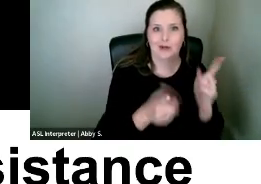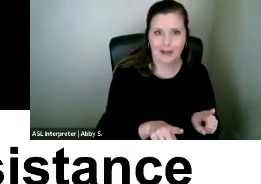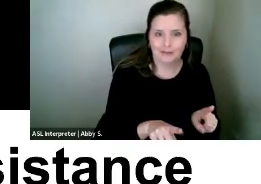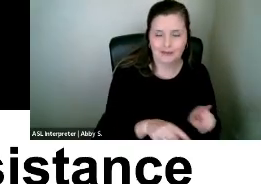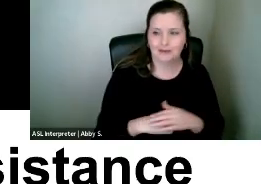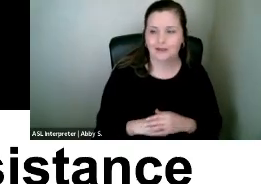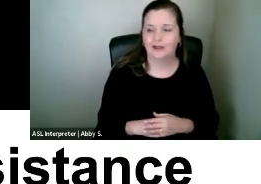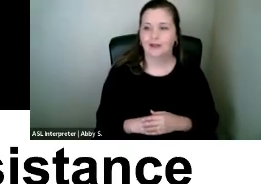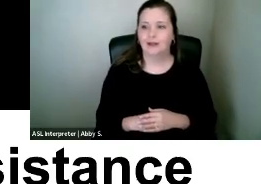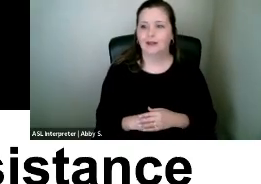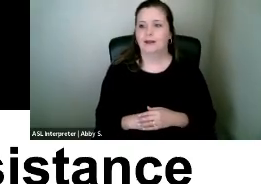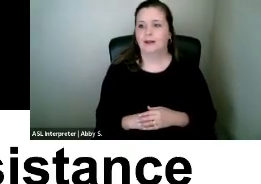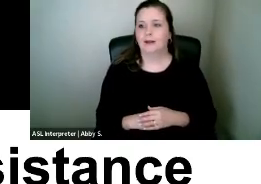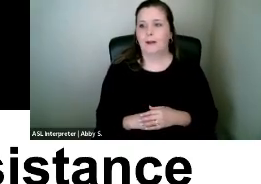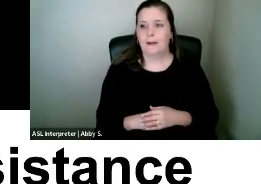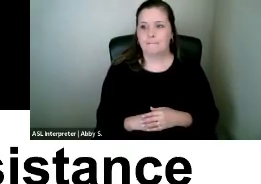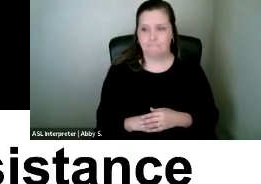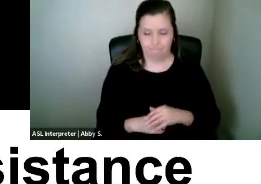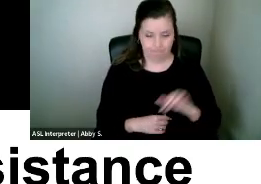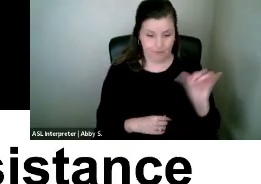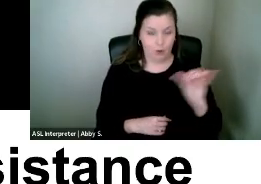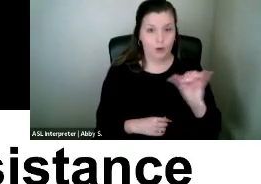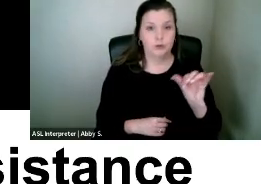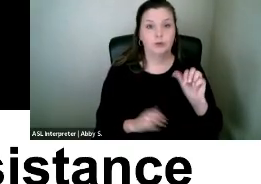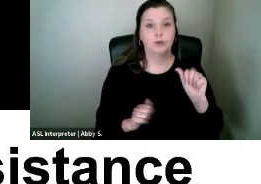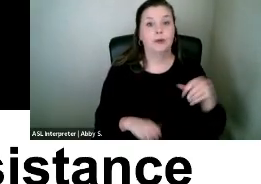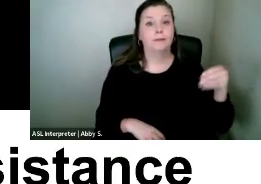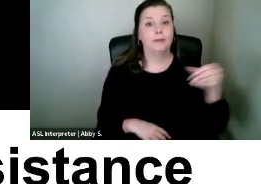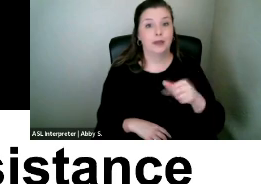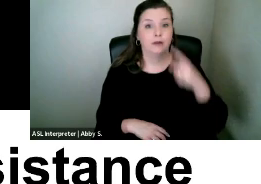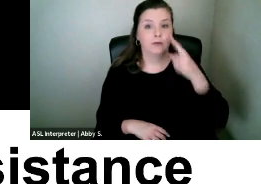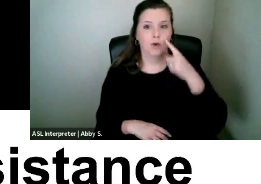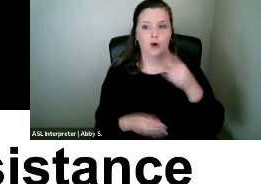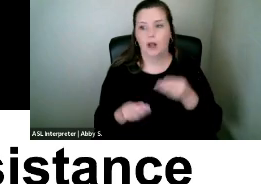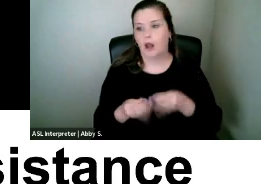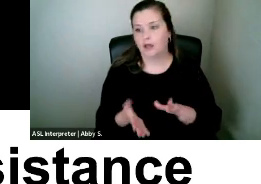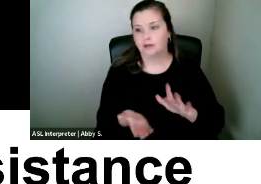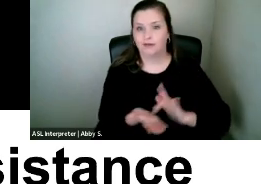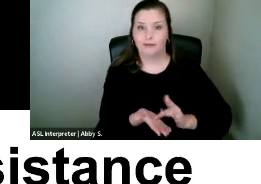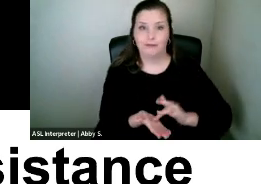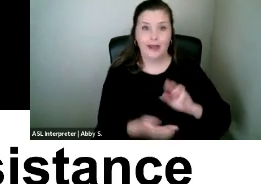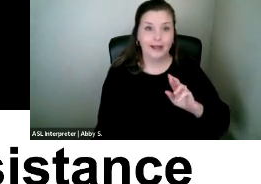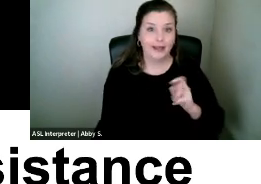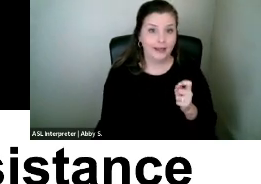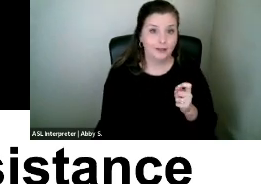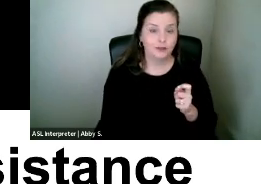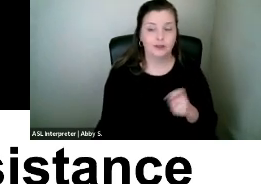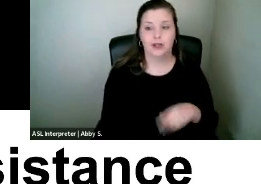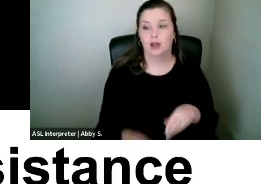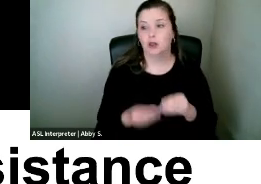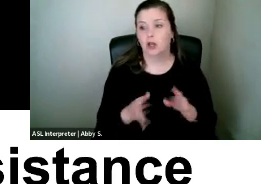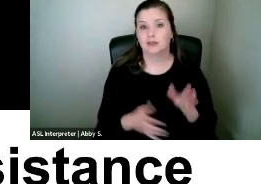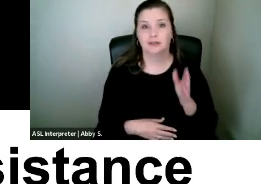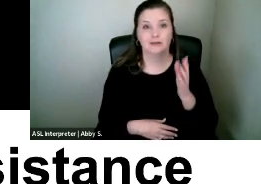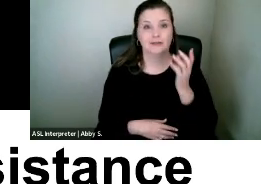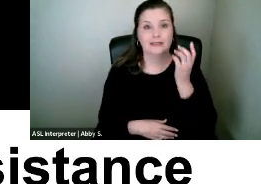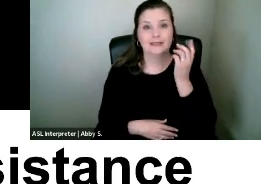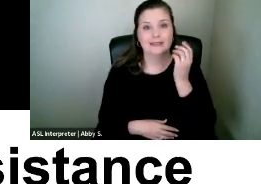cover the loss of damage of medication, loss of dental